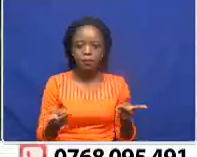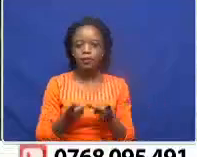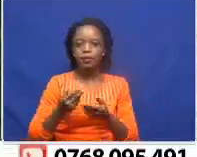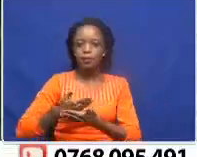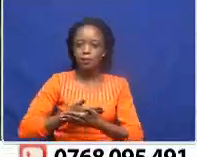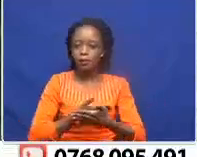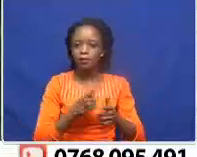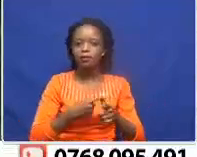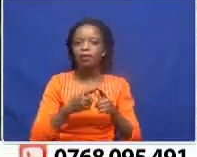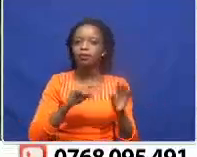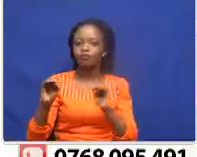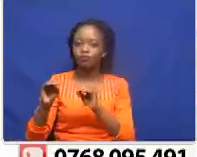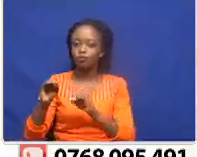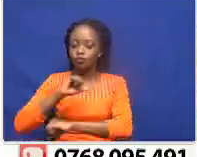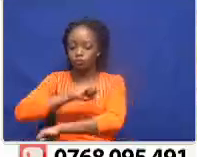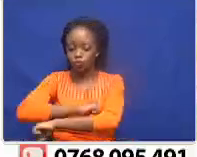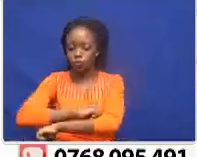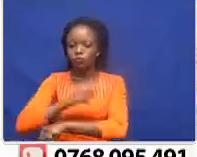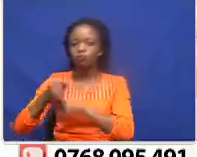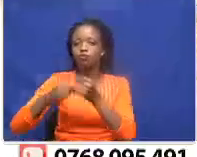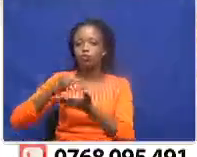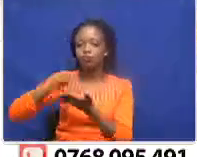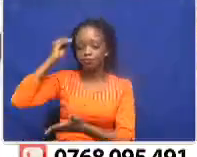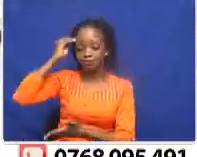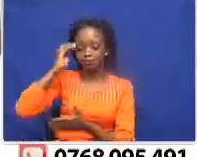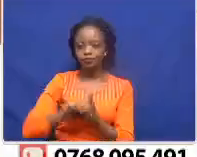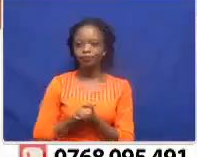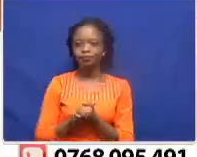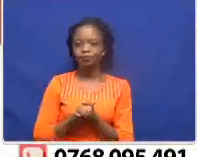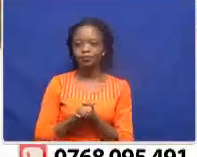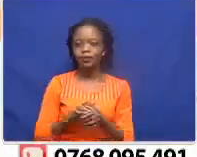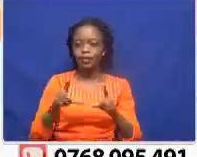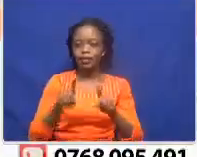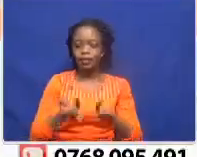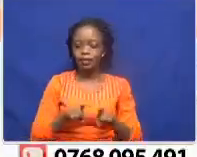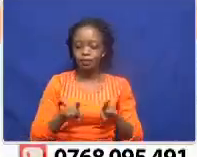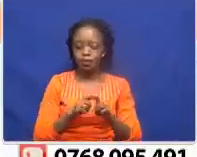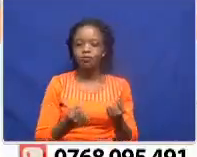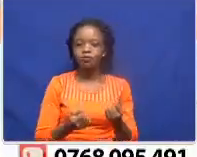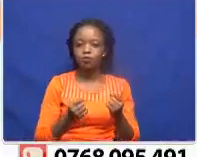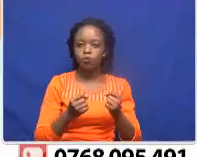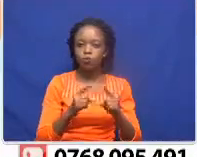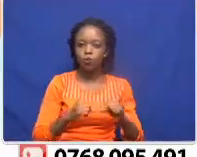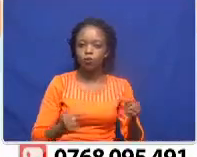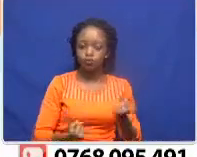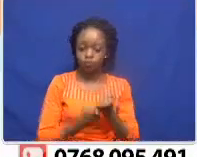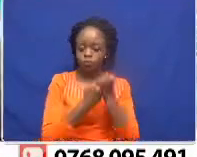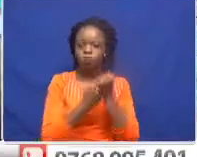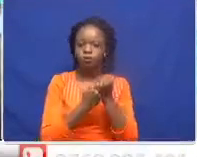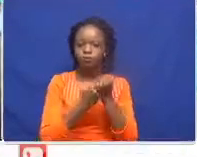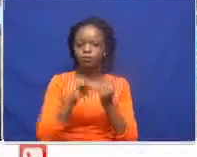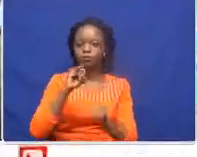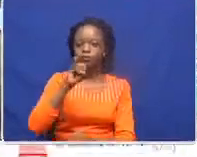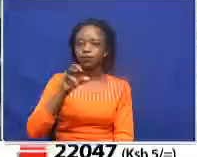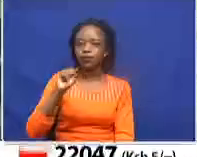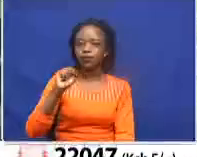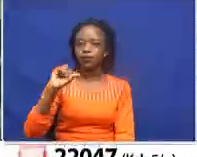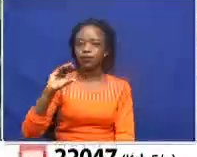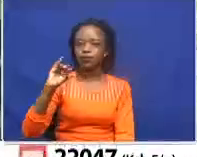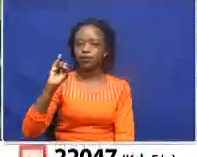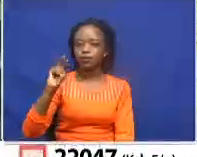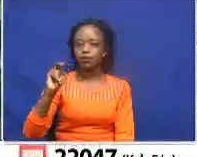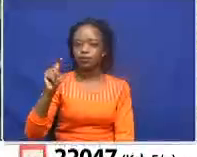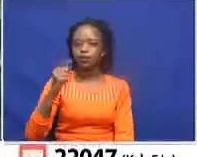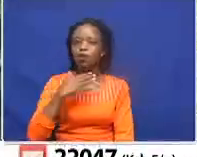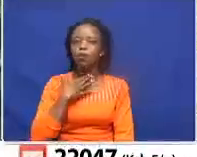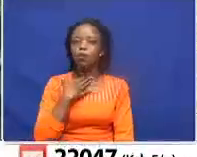aweze kwenda darasani asome. Similar sentiments have been echoed by the founder of Smile Warriors Foundation, Jacinta Nyambura. I'd really like